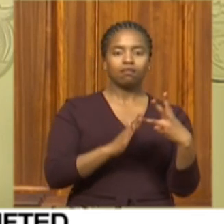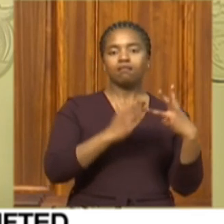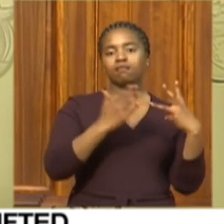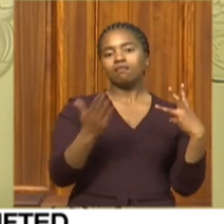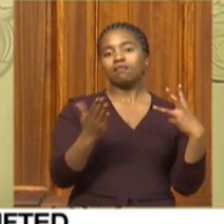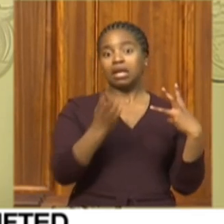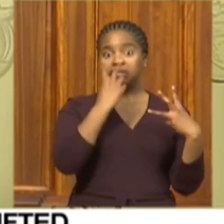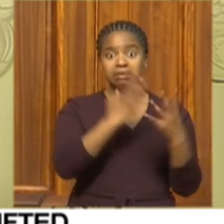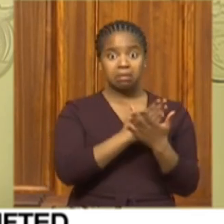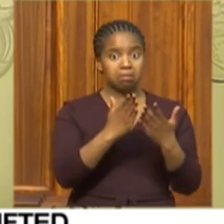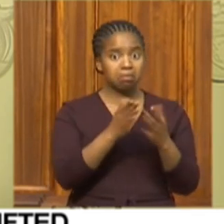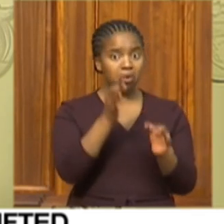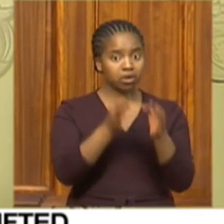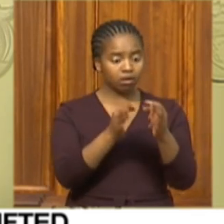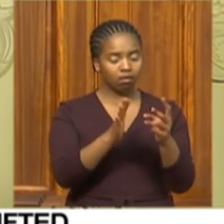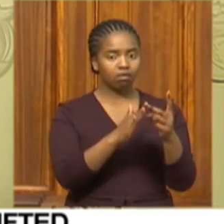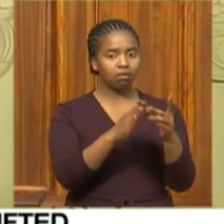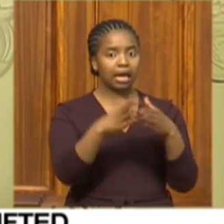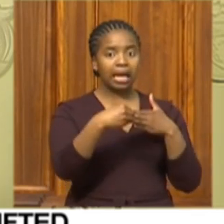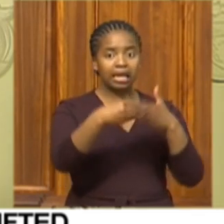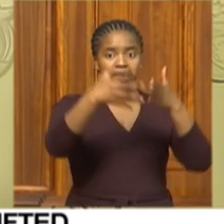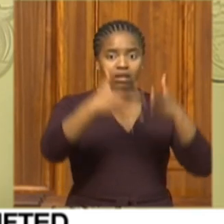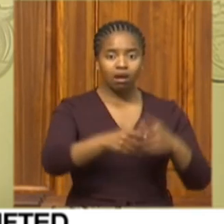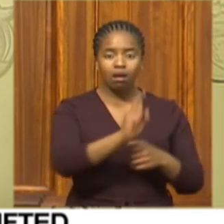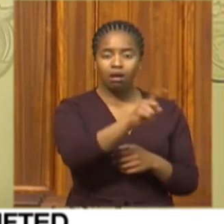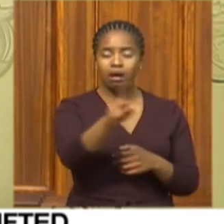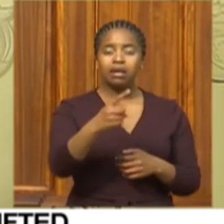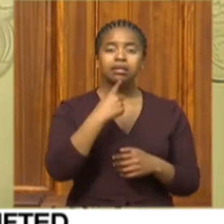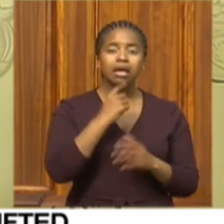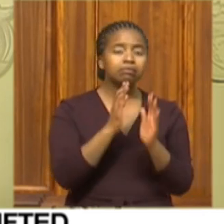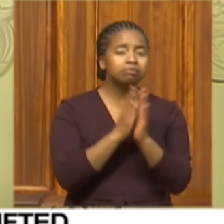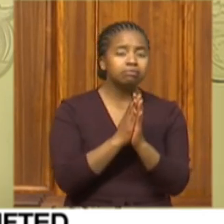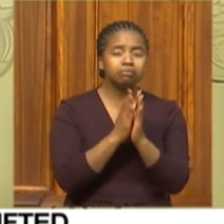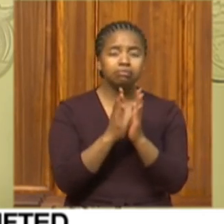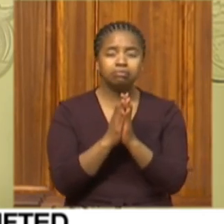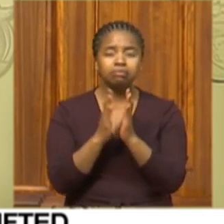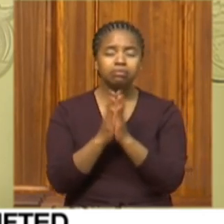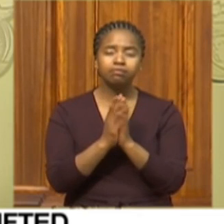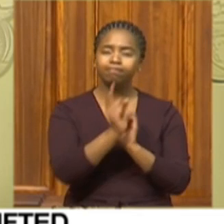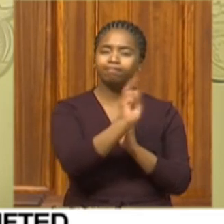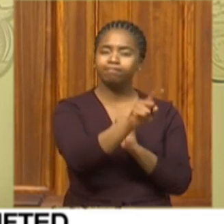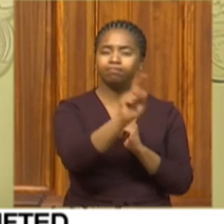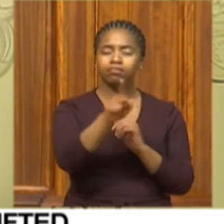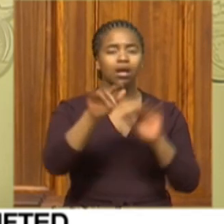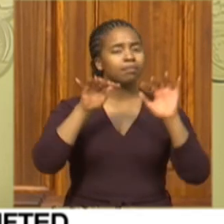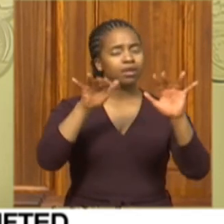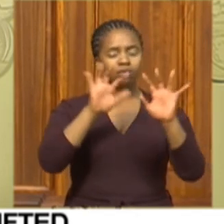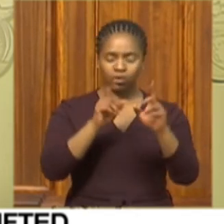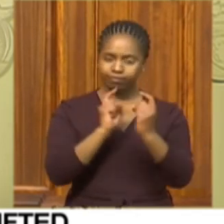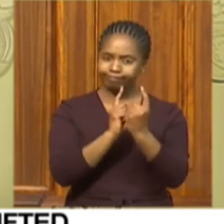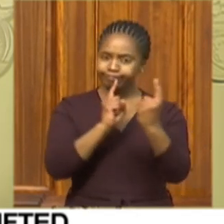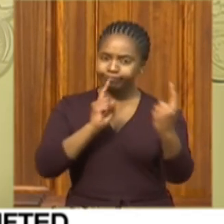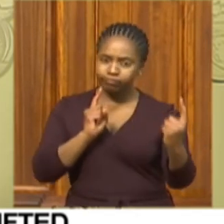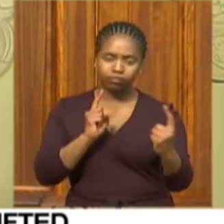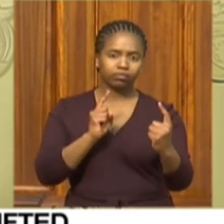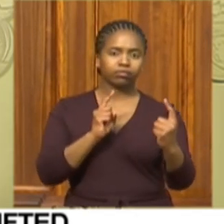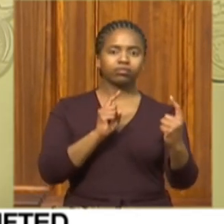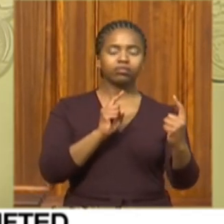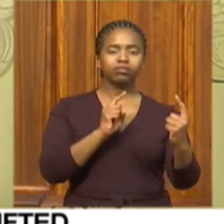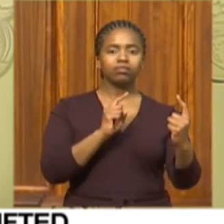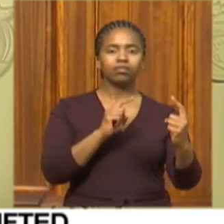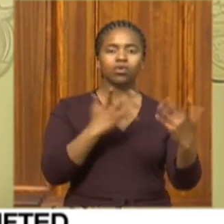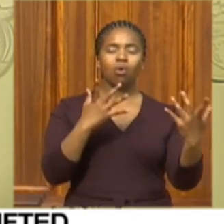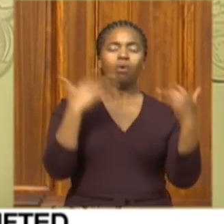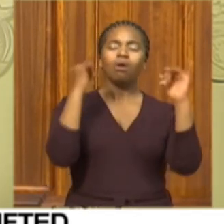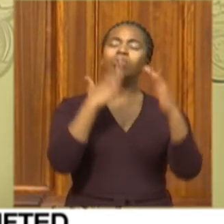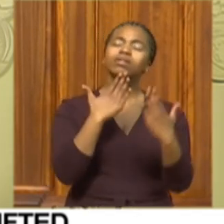seen political party leaders urging various supporters and our people to change their behavior, and we